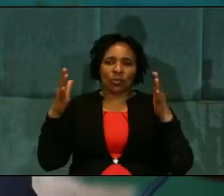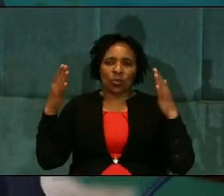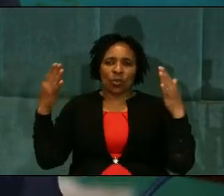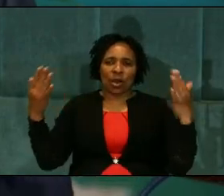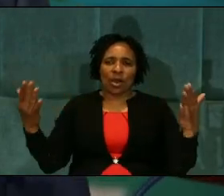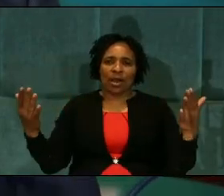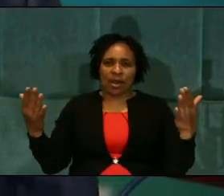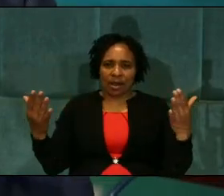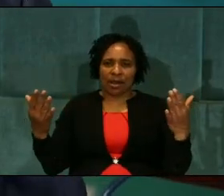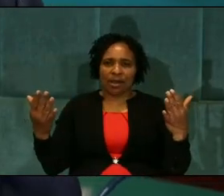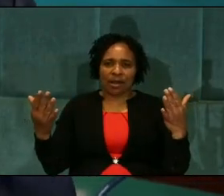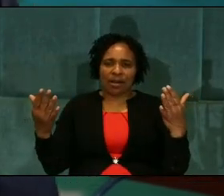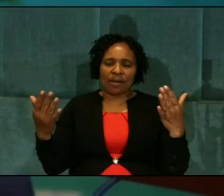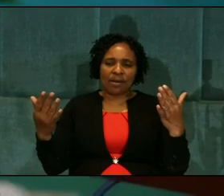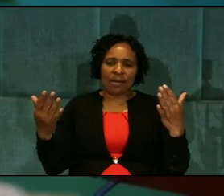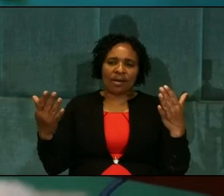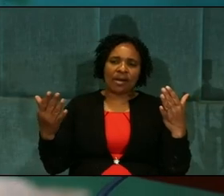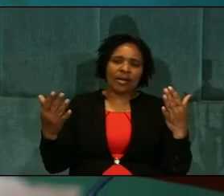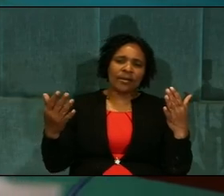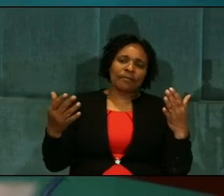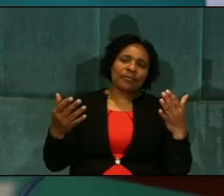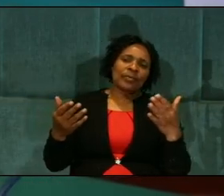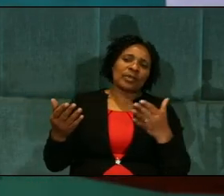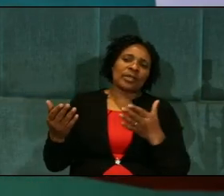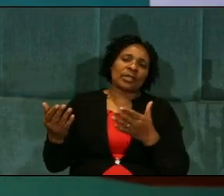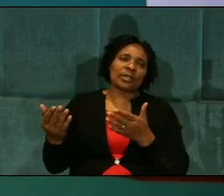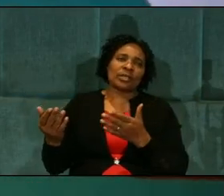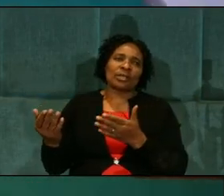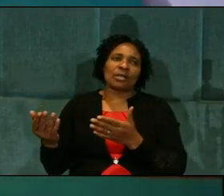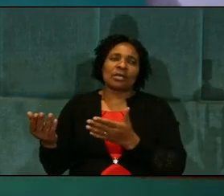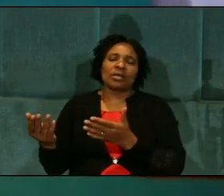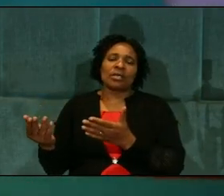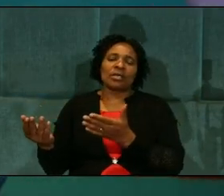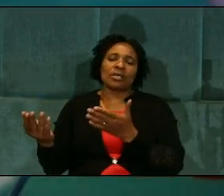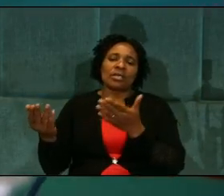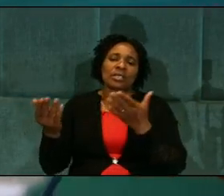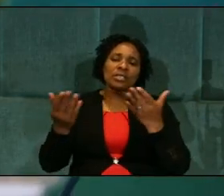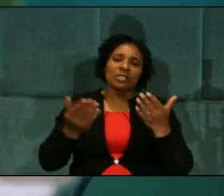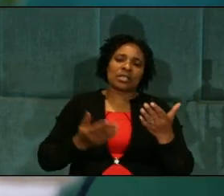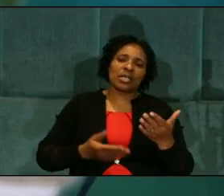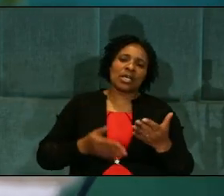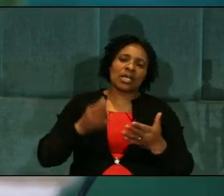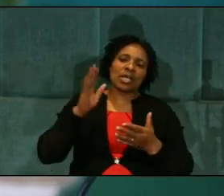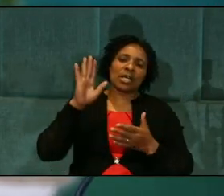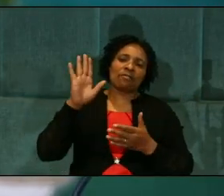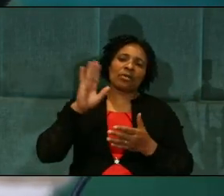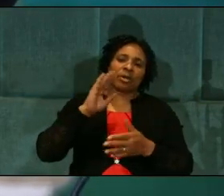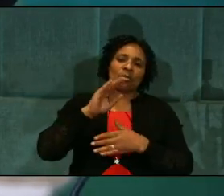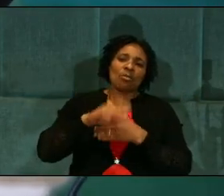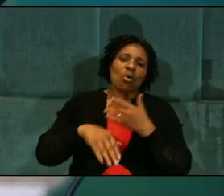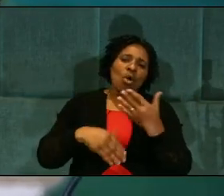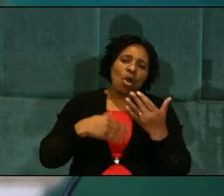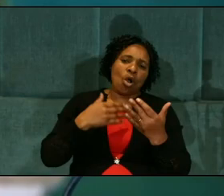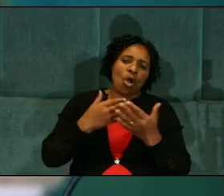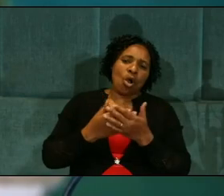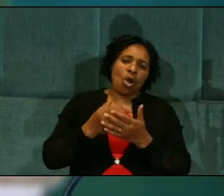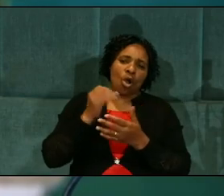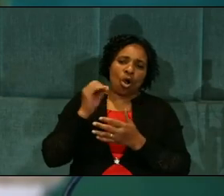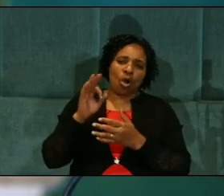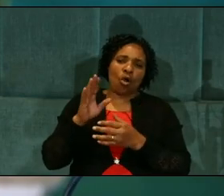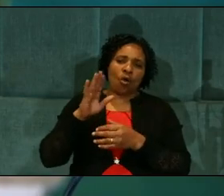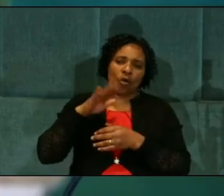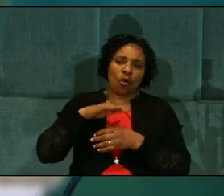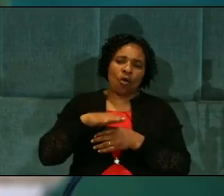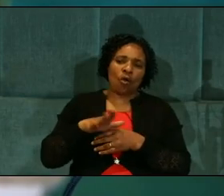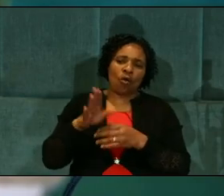come. Say, excuse me, your friend, and come. This coming Sabbath will be our baptismal service. Hear another.